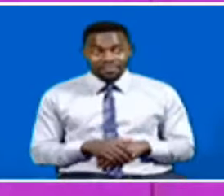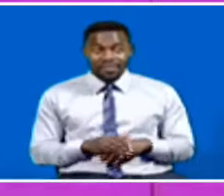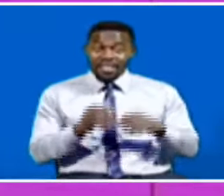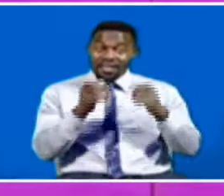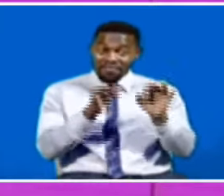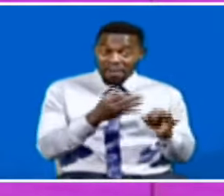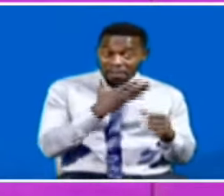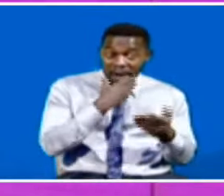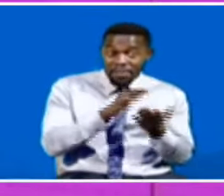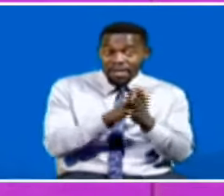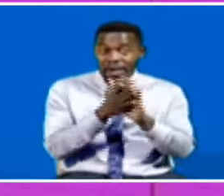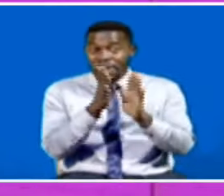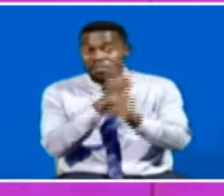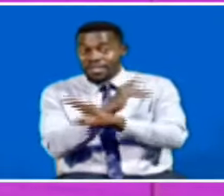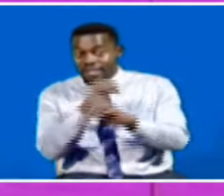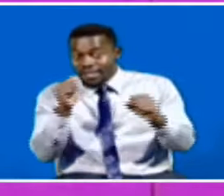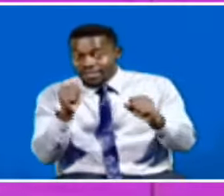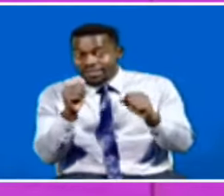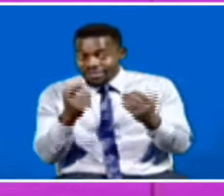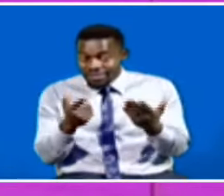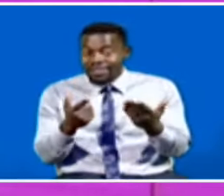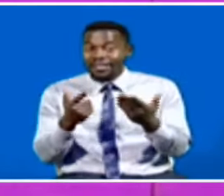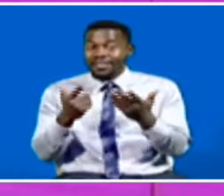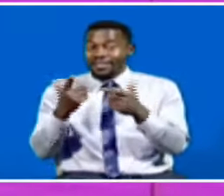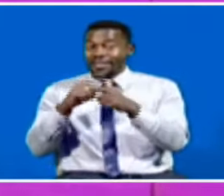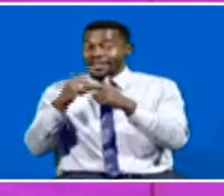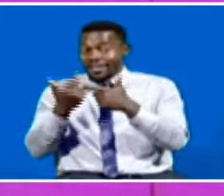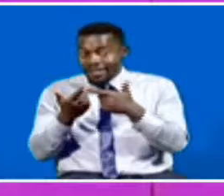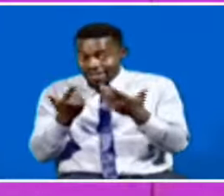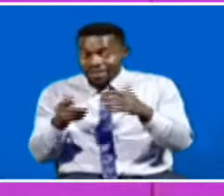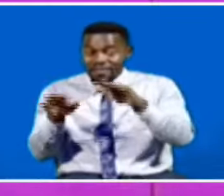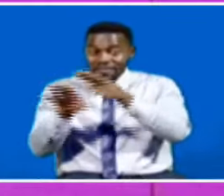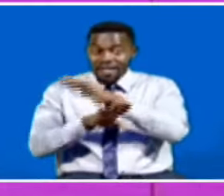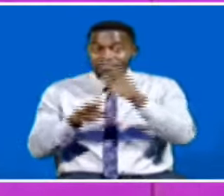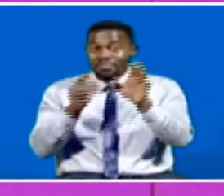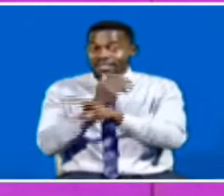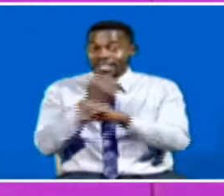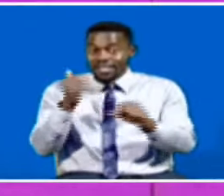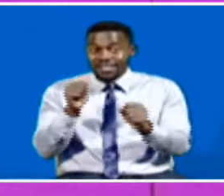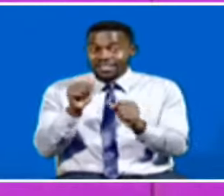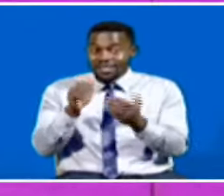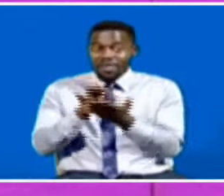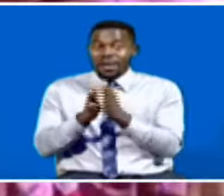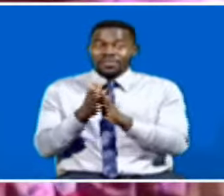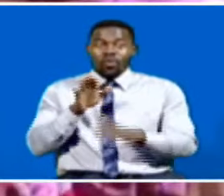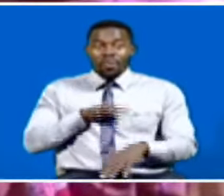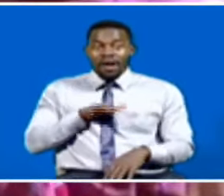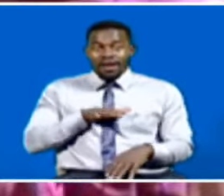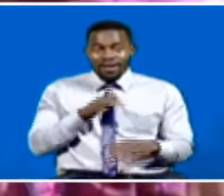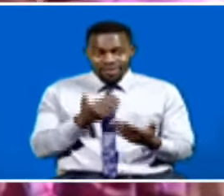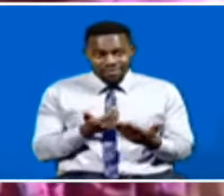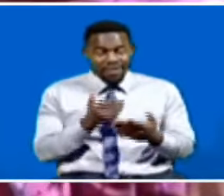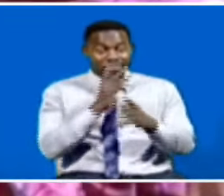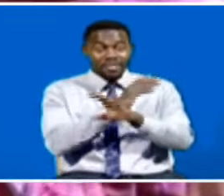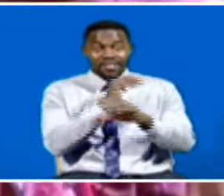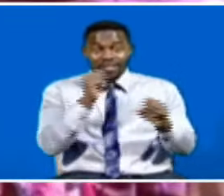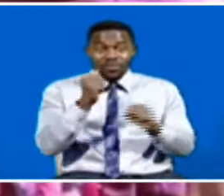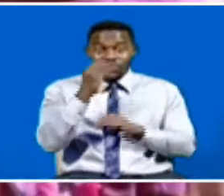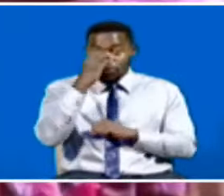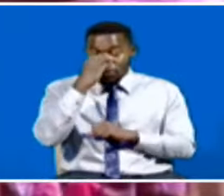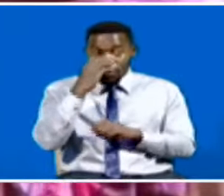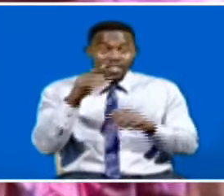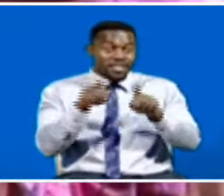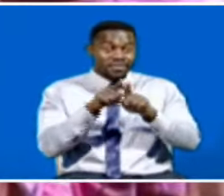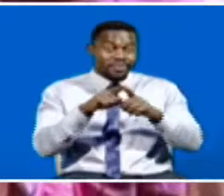is a candidate for president in our party, the woman must be the runner. Na Rais Ruto eti